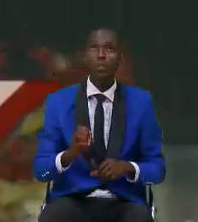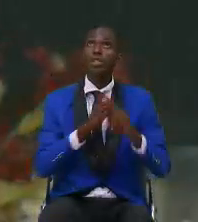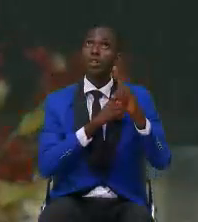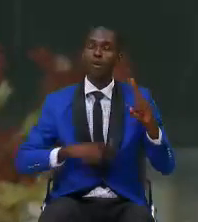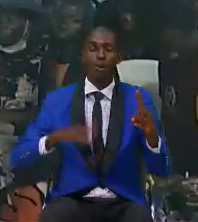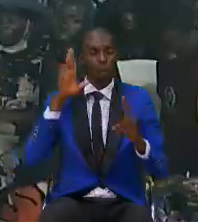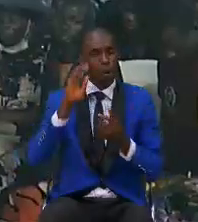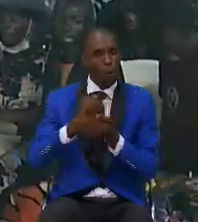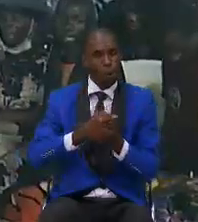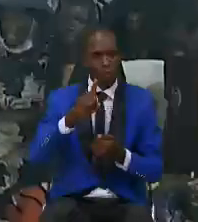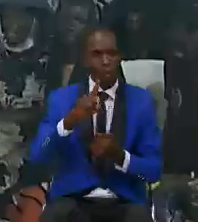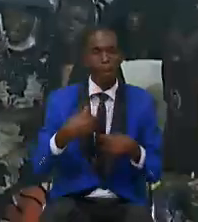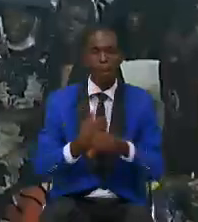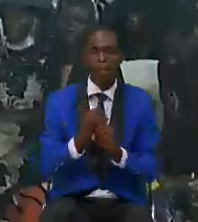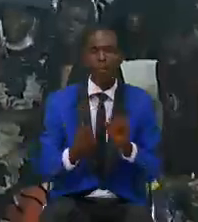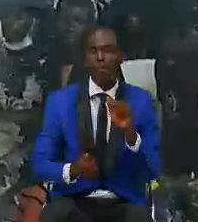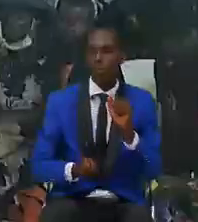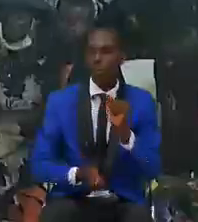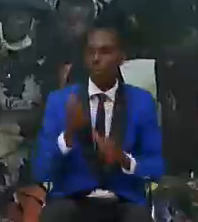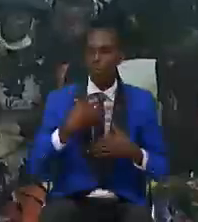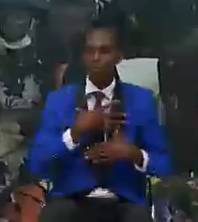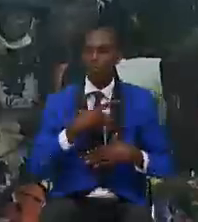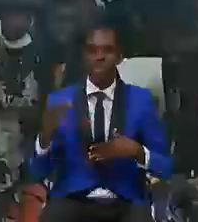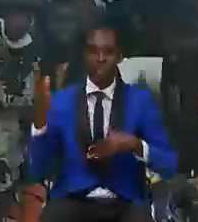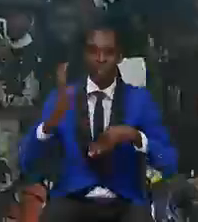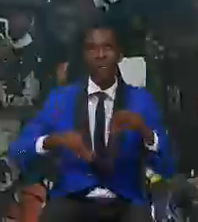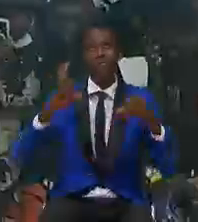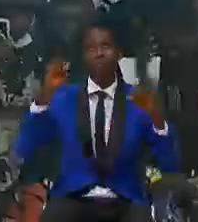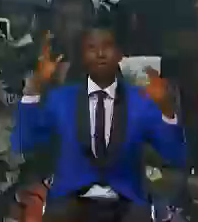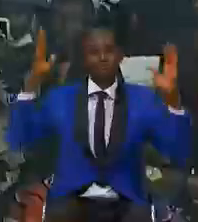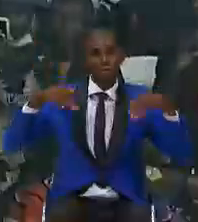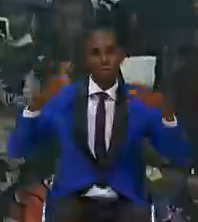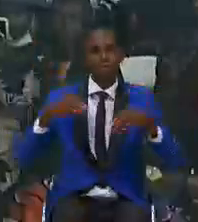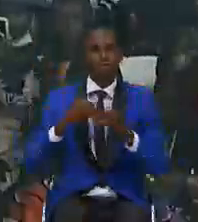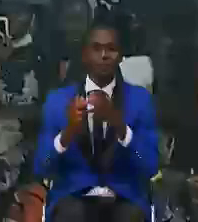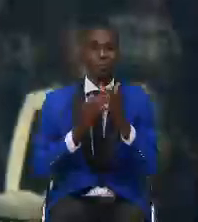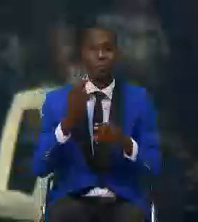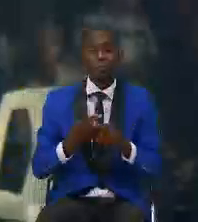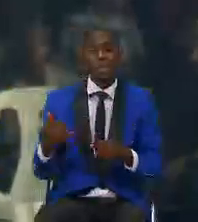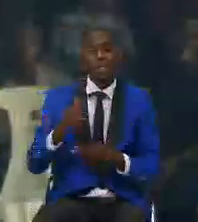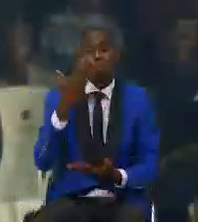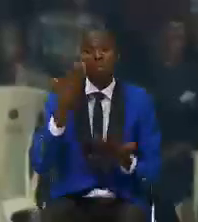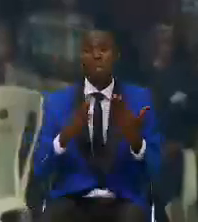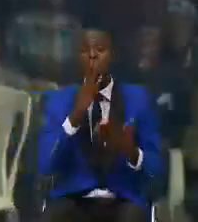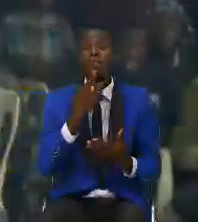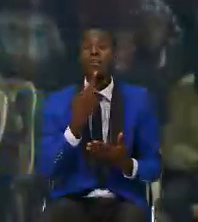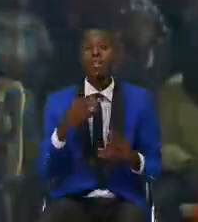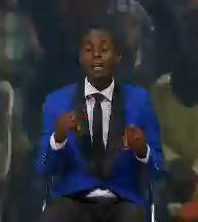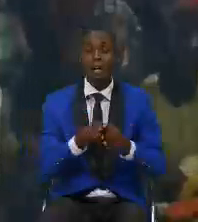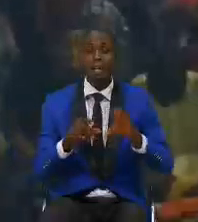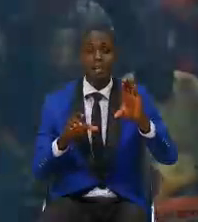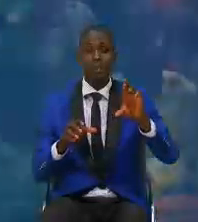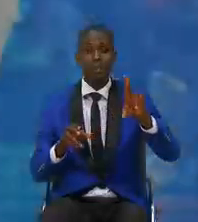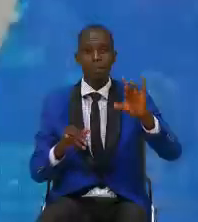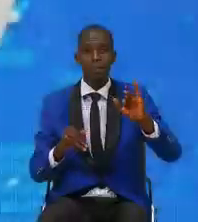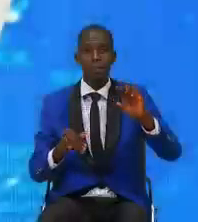Tonight, I said tonight, it will wash you and you'll become whiter than snow in Jesus' name. And though they be